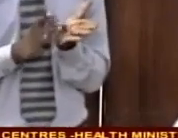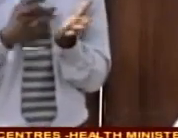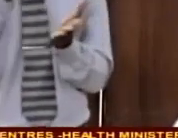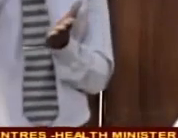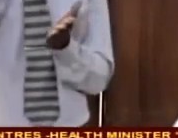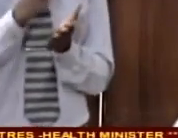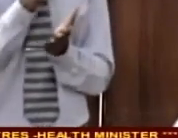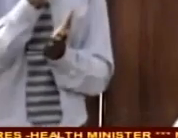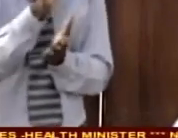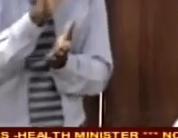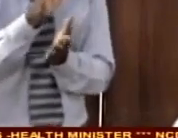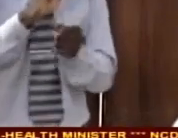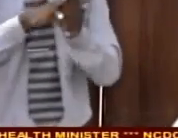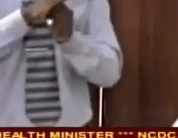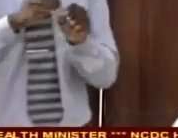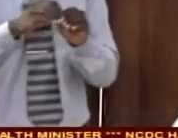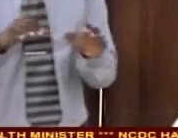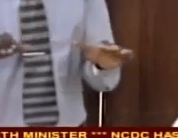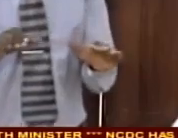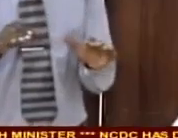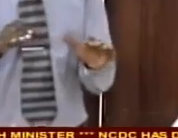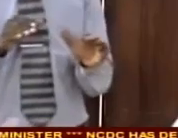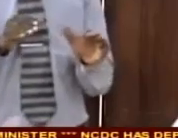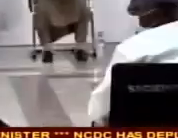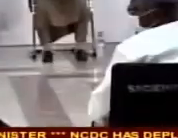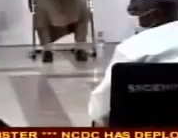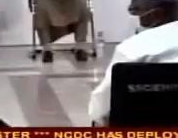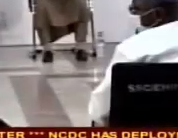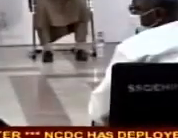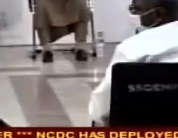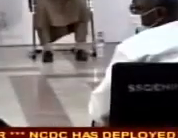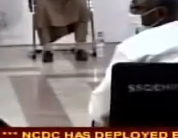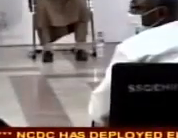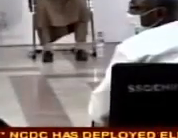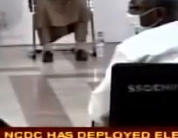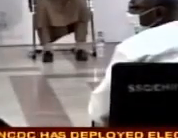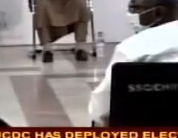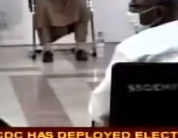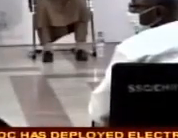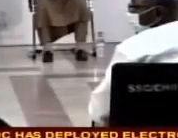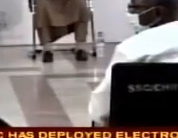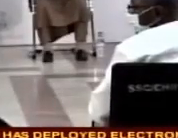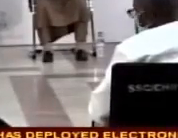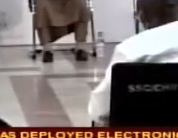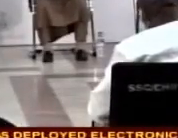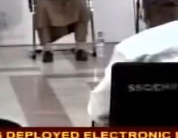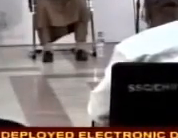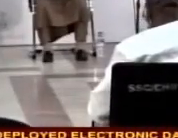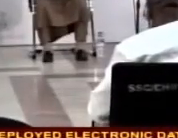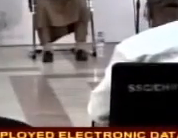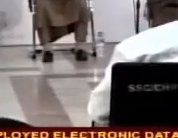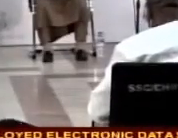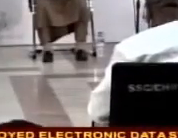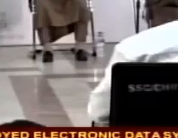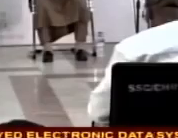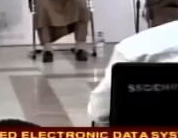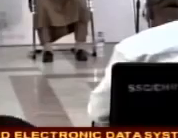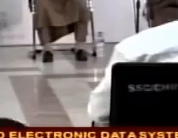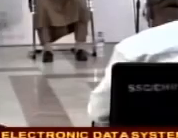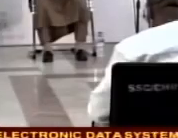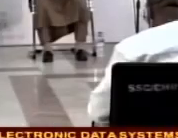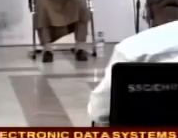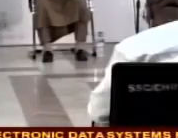single COVID-19 patient. I would like to know the amount. My next question is for the NCDC DG. Now, in order